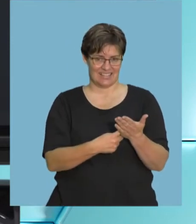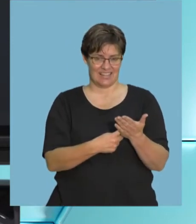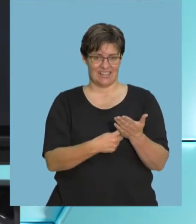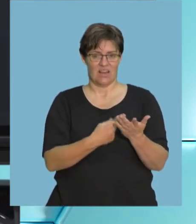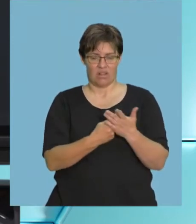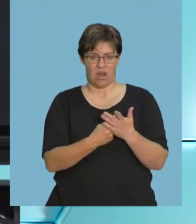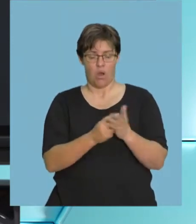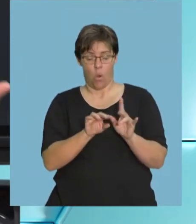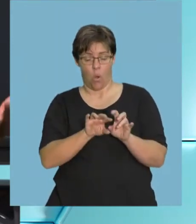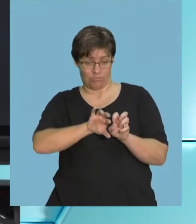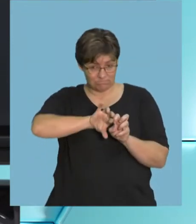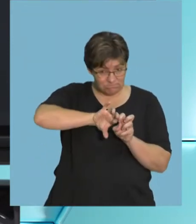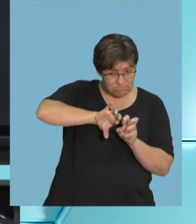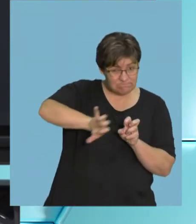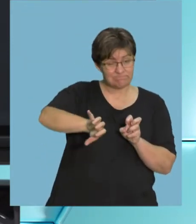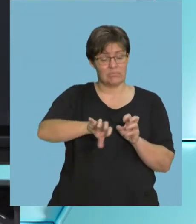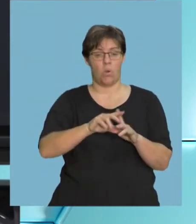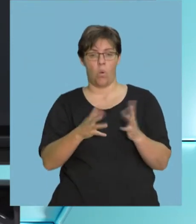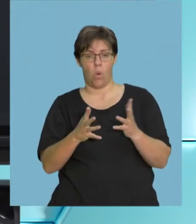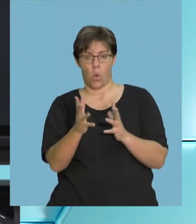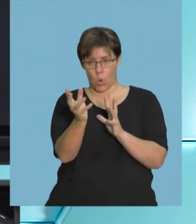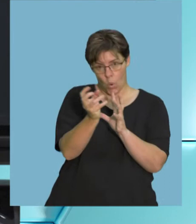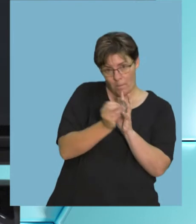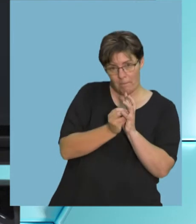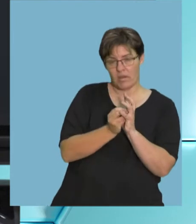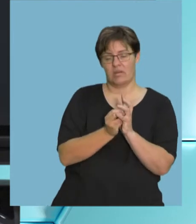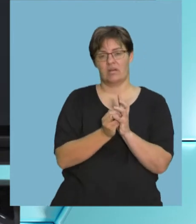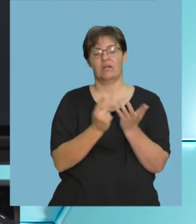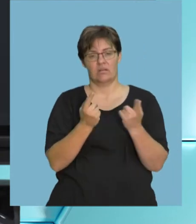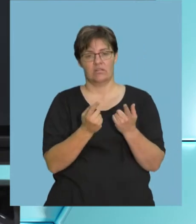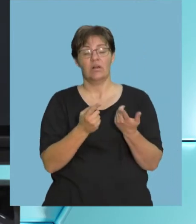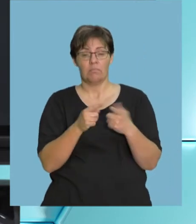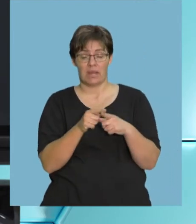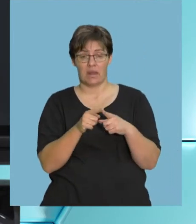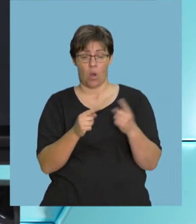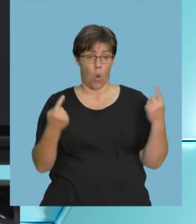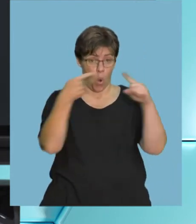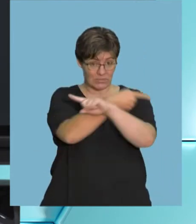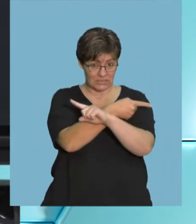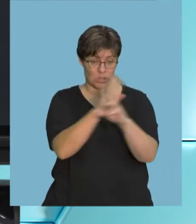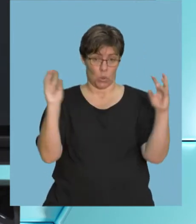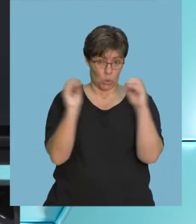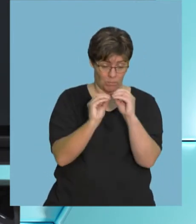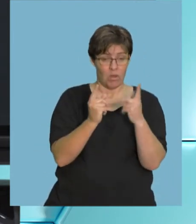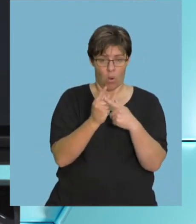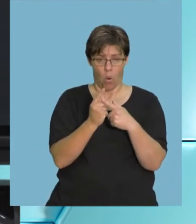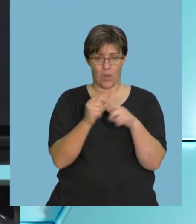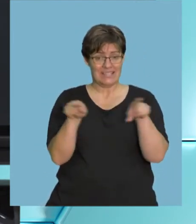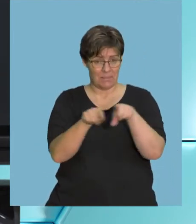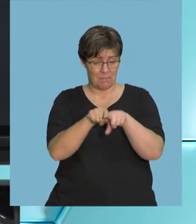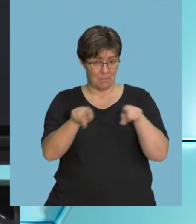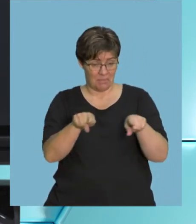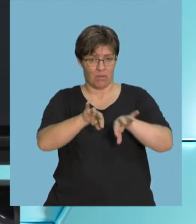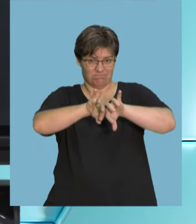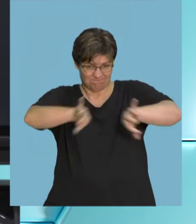in terms of repulsive and attractive forces between, like and opposite poles respectively. So